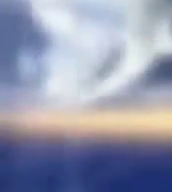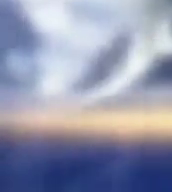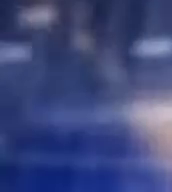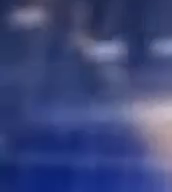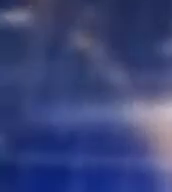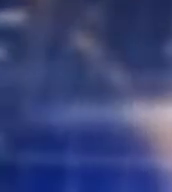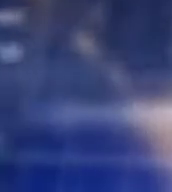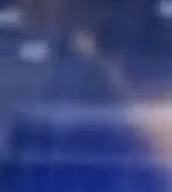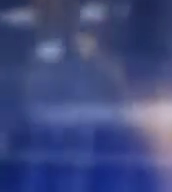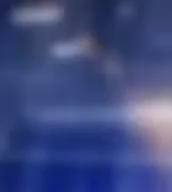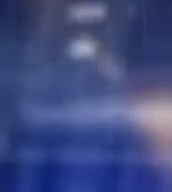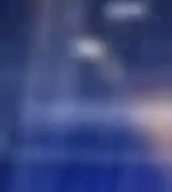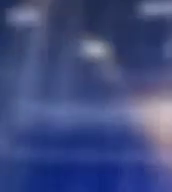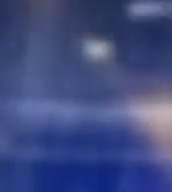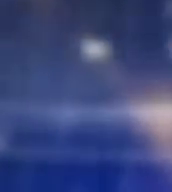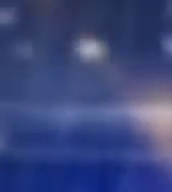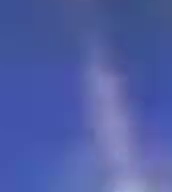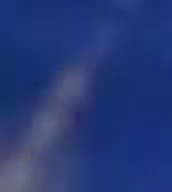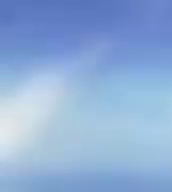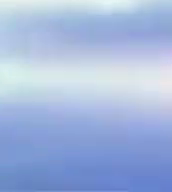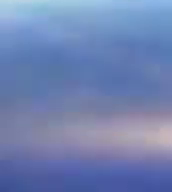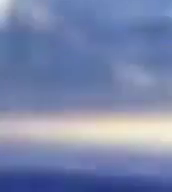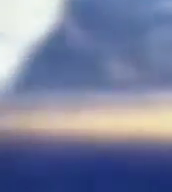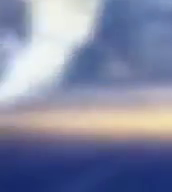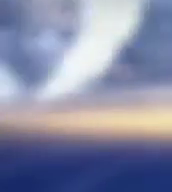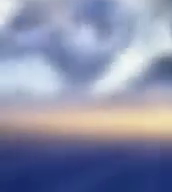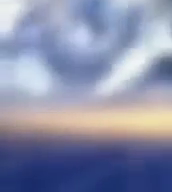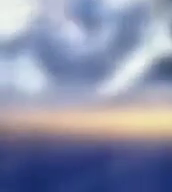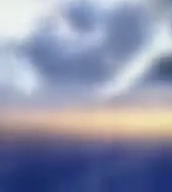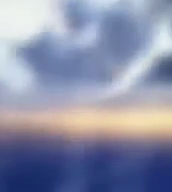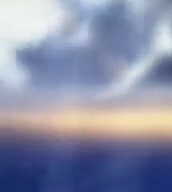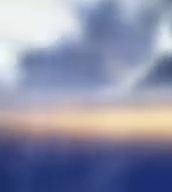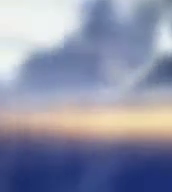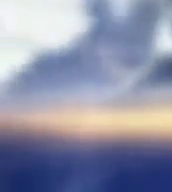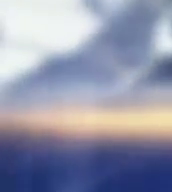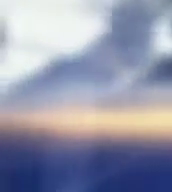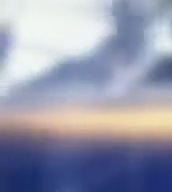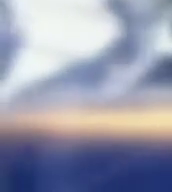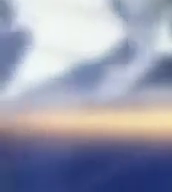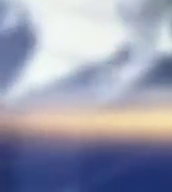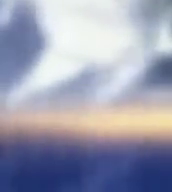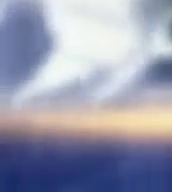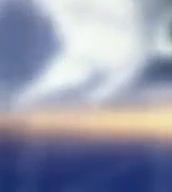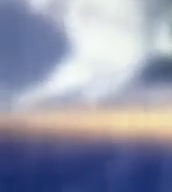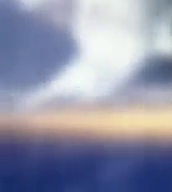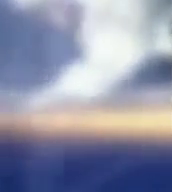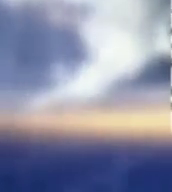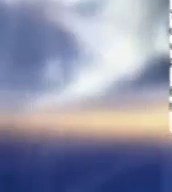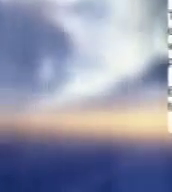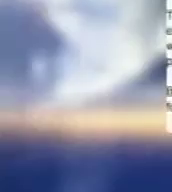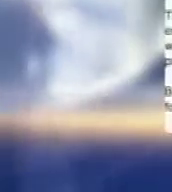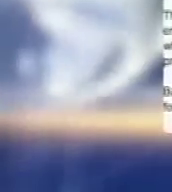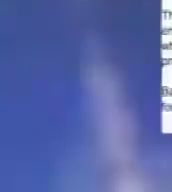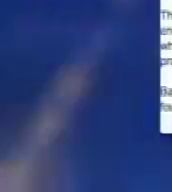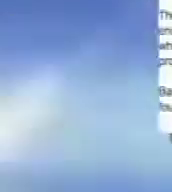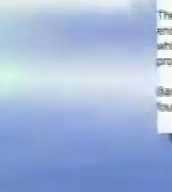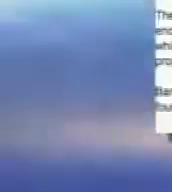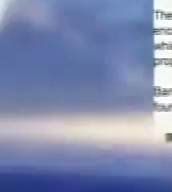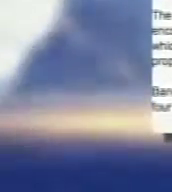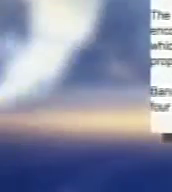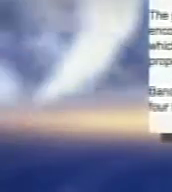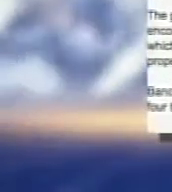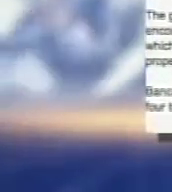sheet. From the international business beat, Spain's biggest bank in terms of assets has been created after CaixaBank bought